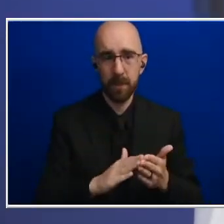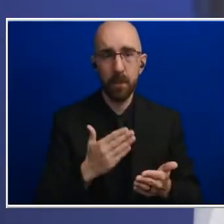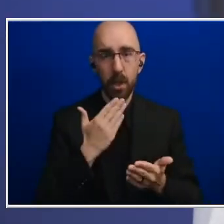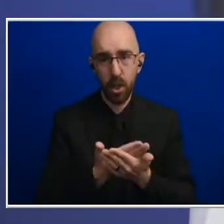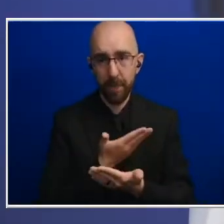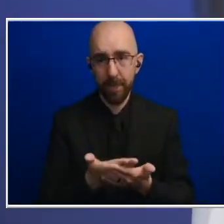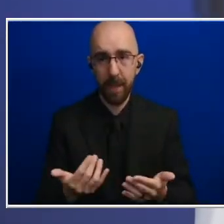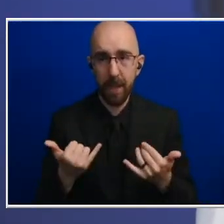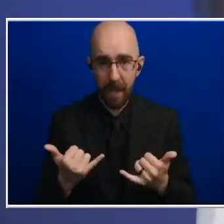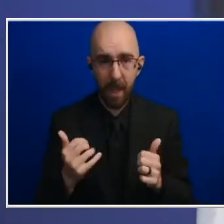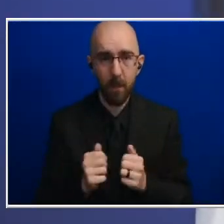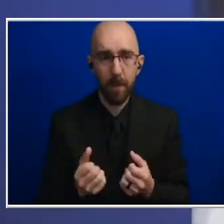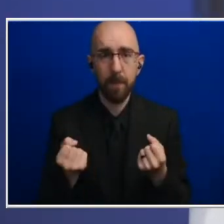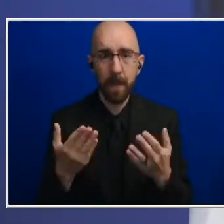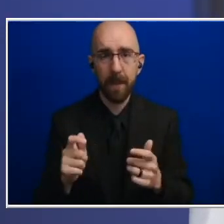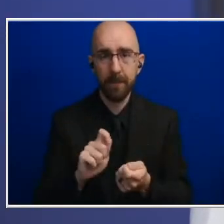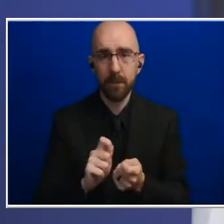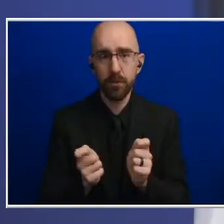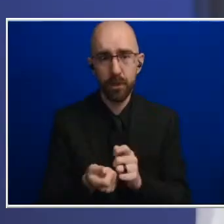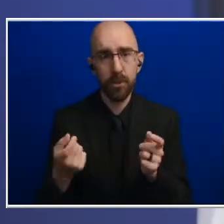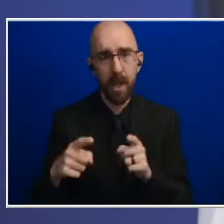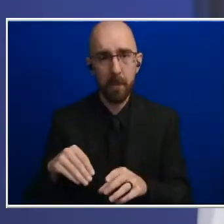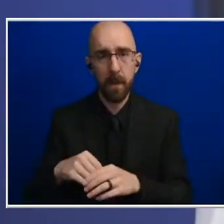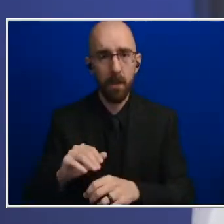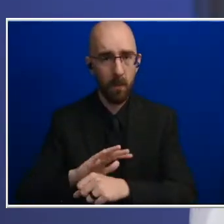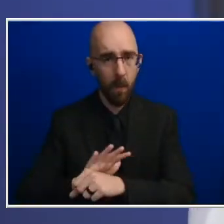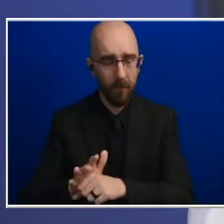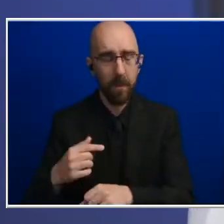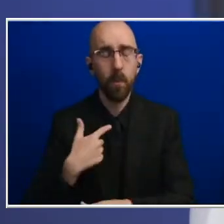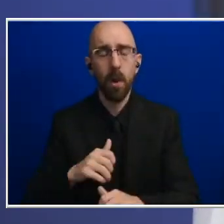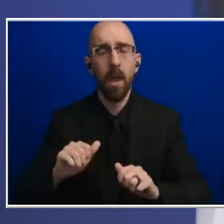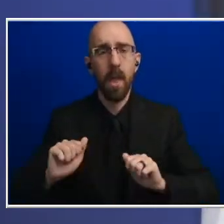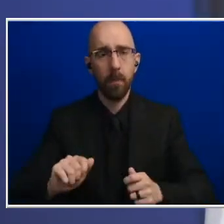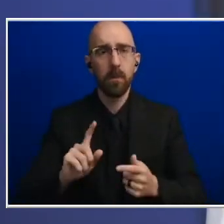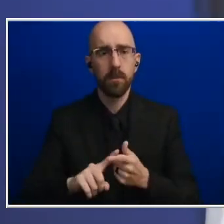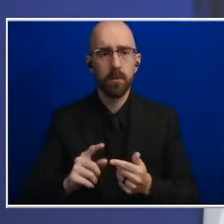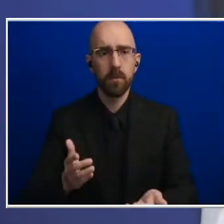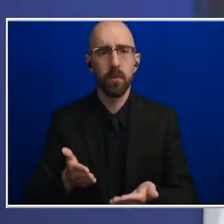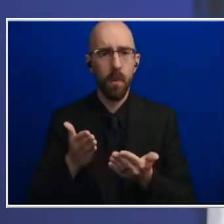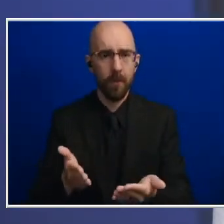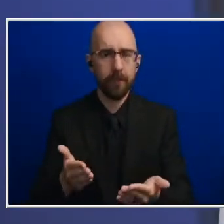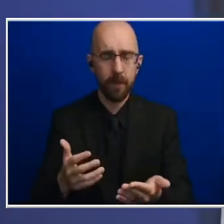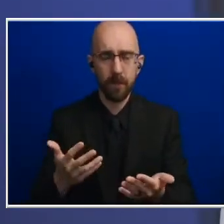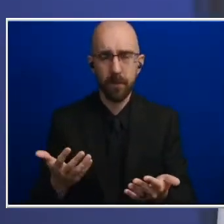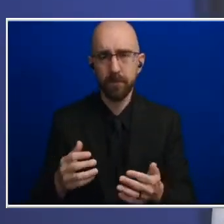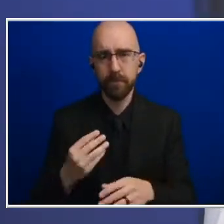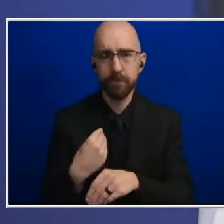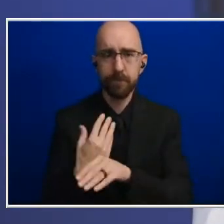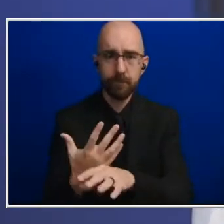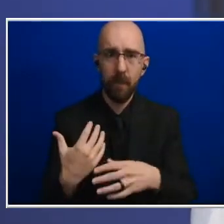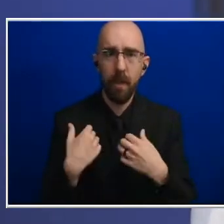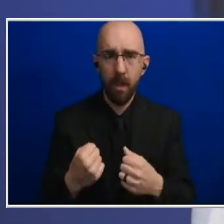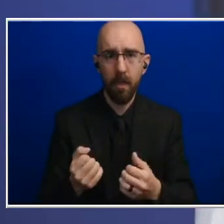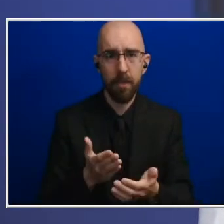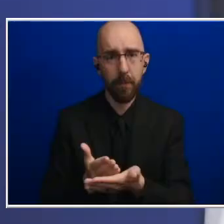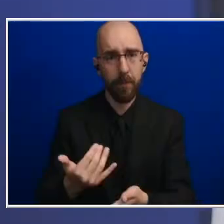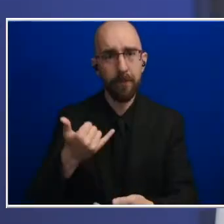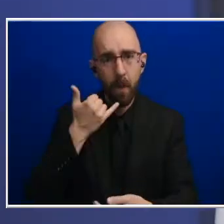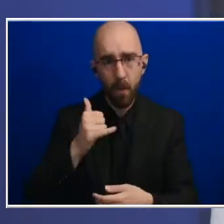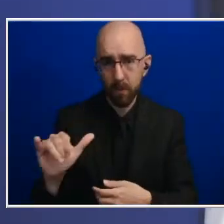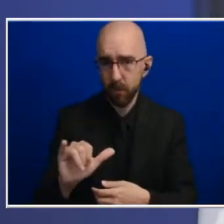lot of the changes that happened in COVID, we are able to offer telehealth via phone too. It's just a